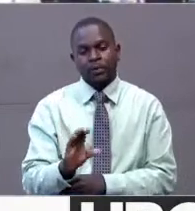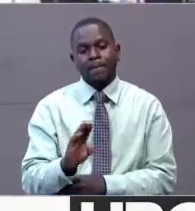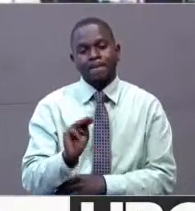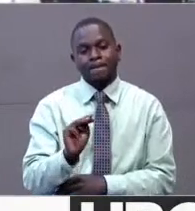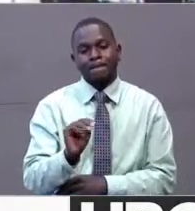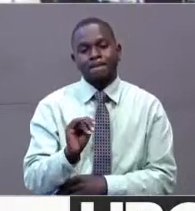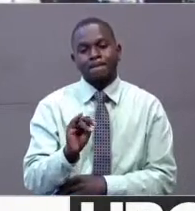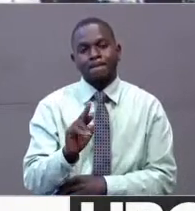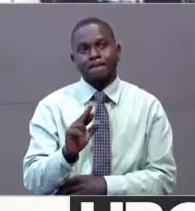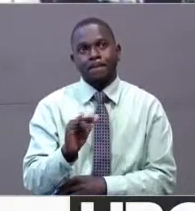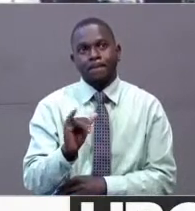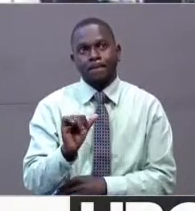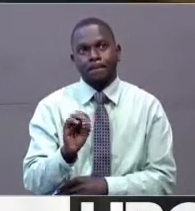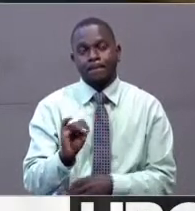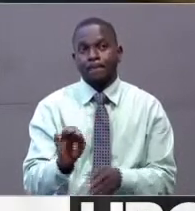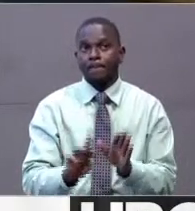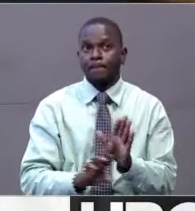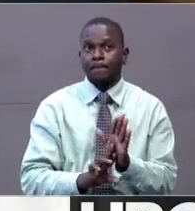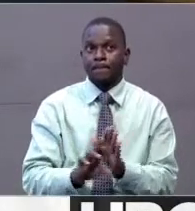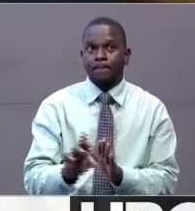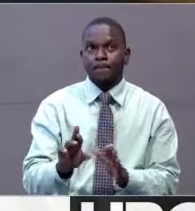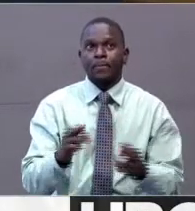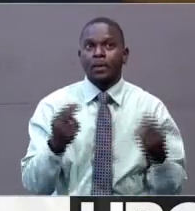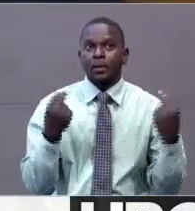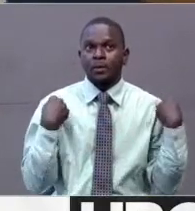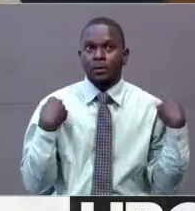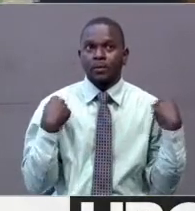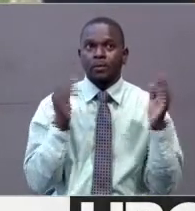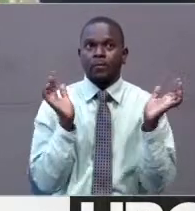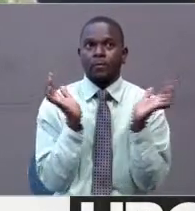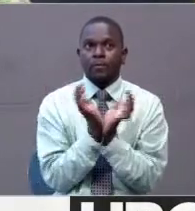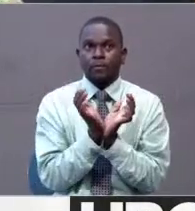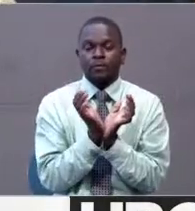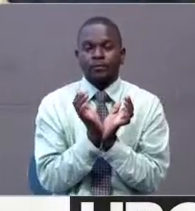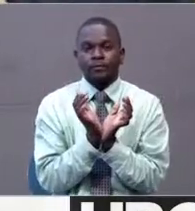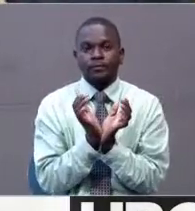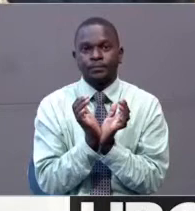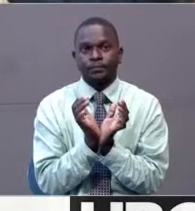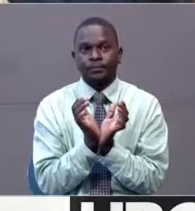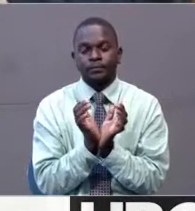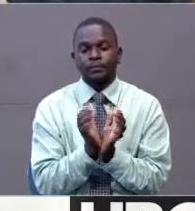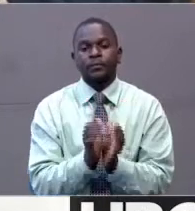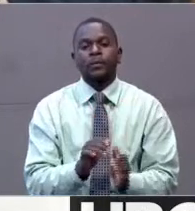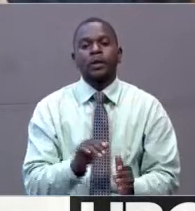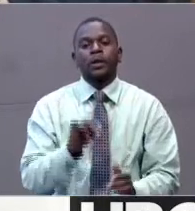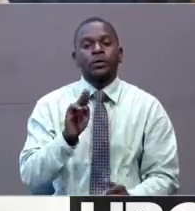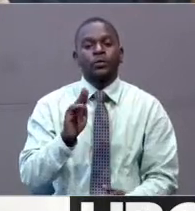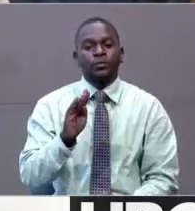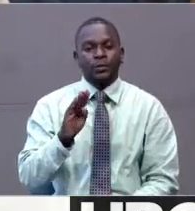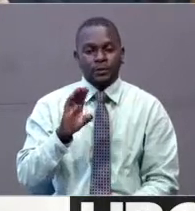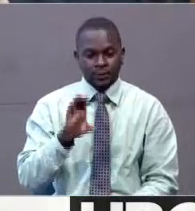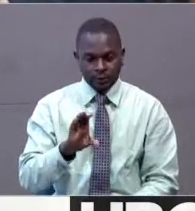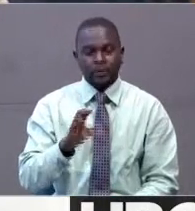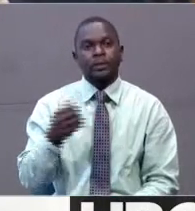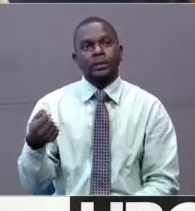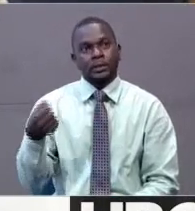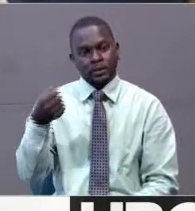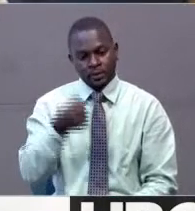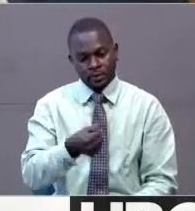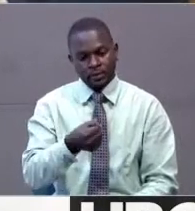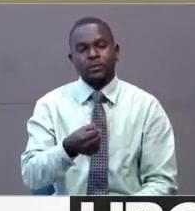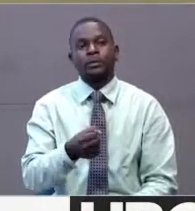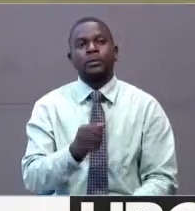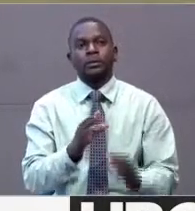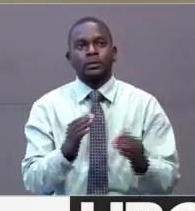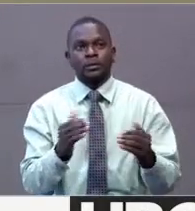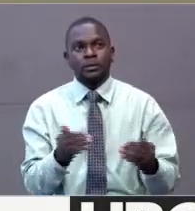and prosecution was represented by Captain Paul Rabogo. The Uganda Broadcasting Corporation employee, Robert